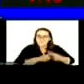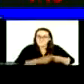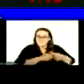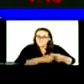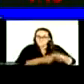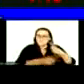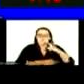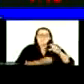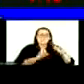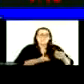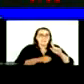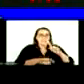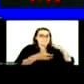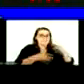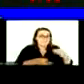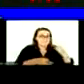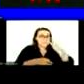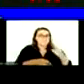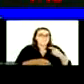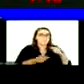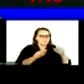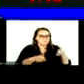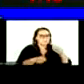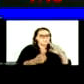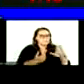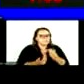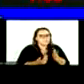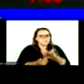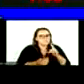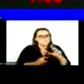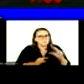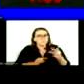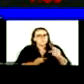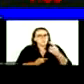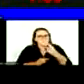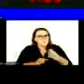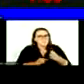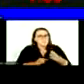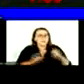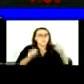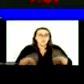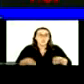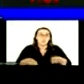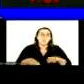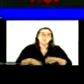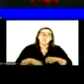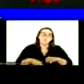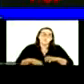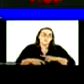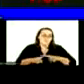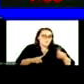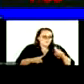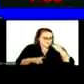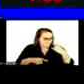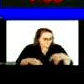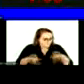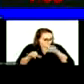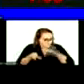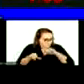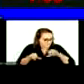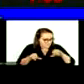whether you can make a right turn on red, and they'll have to put up signage. But if the pattern is, as it's been thus